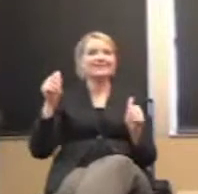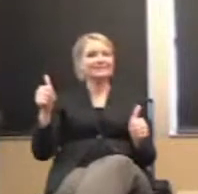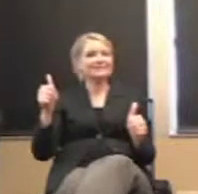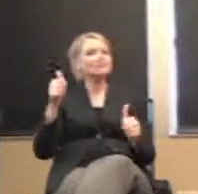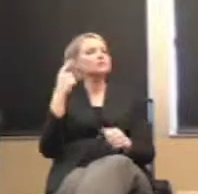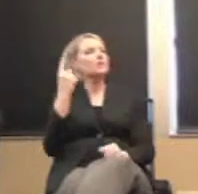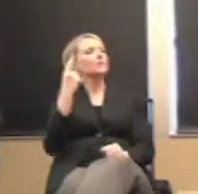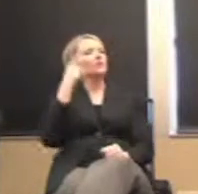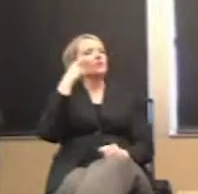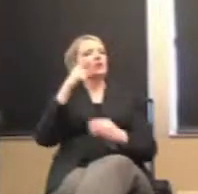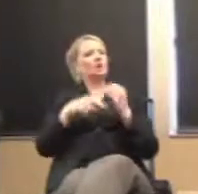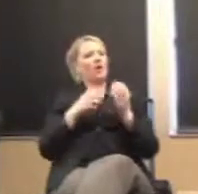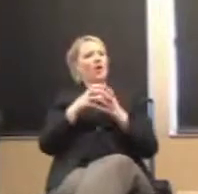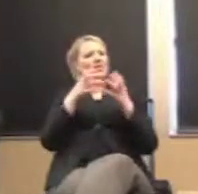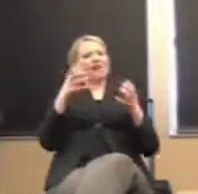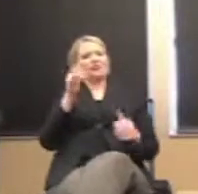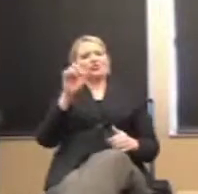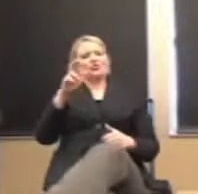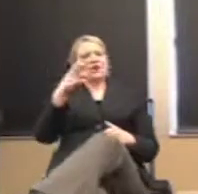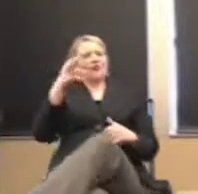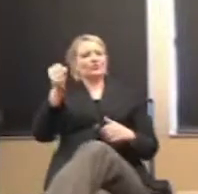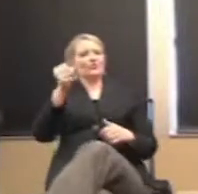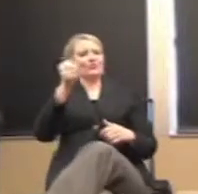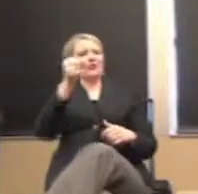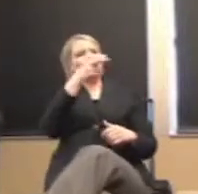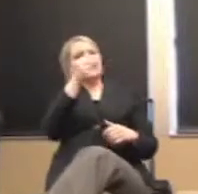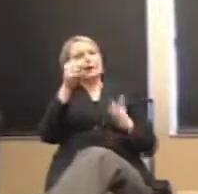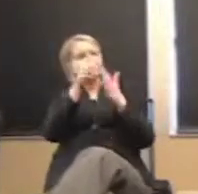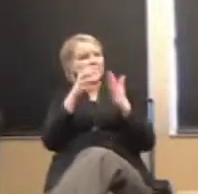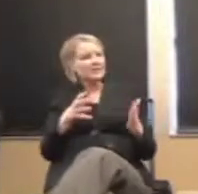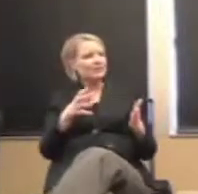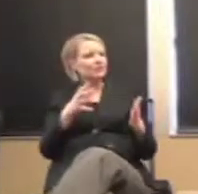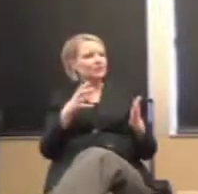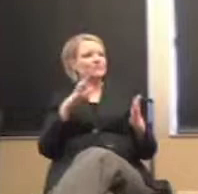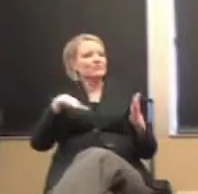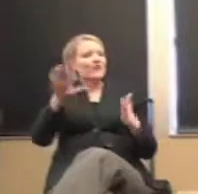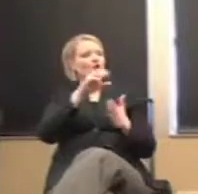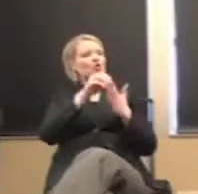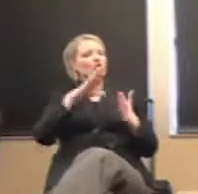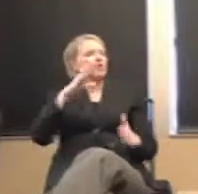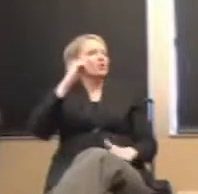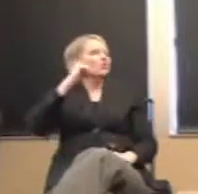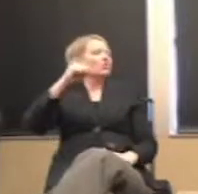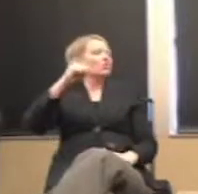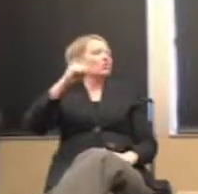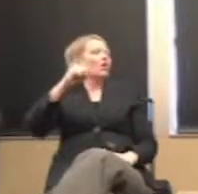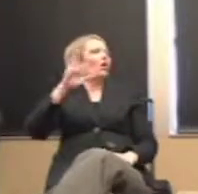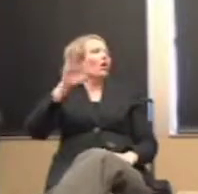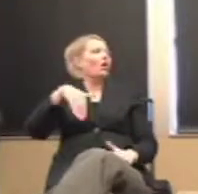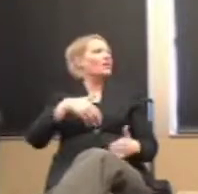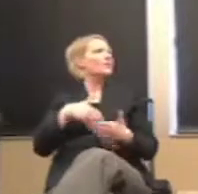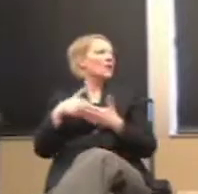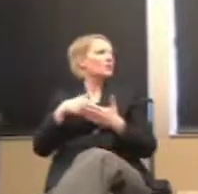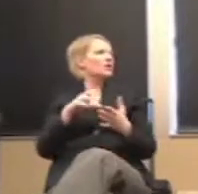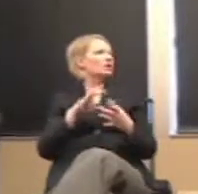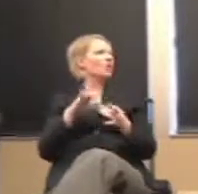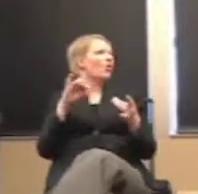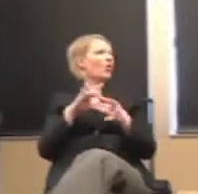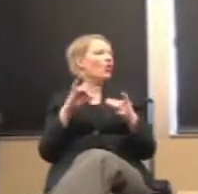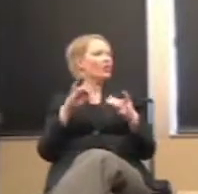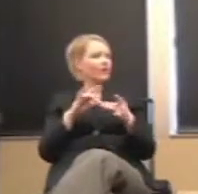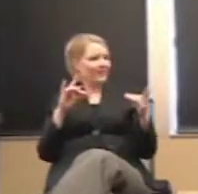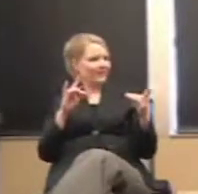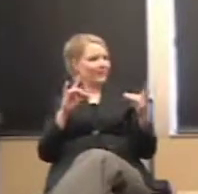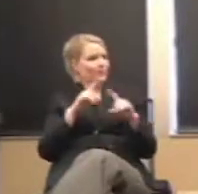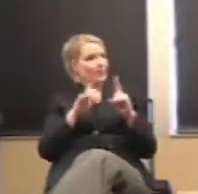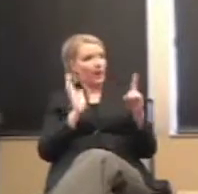about. I think a lot of the junior high and high school teachers get resistant to that because they think, oh, it's this baby story. Our kids with their language